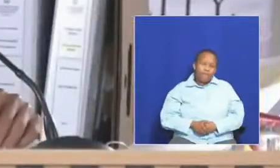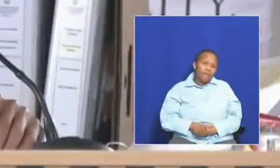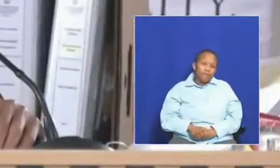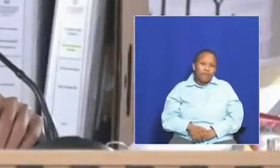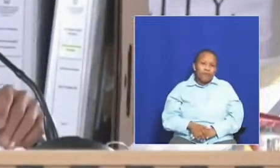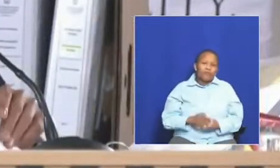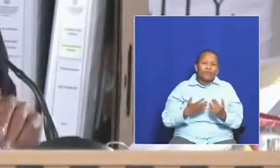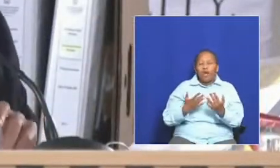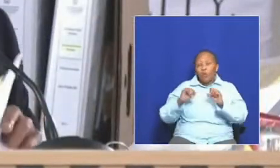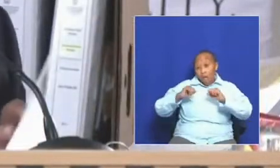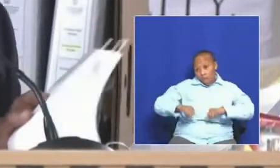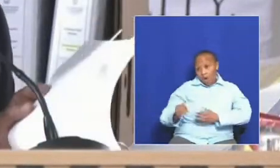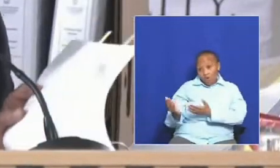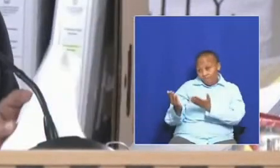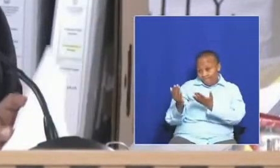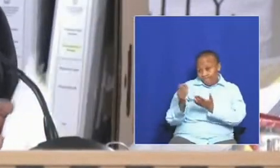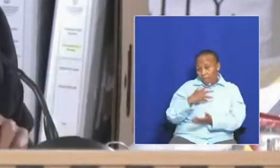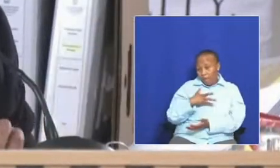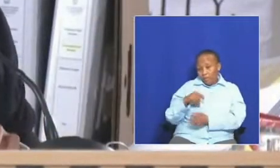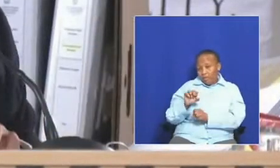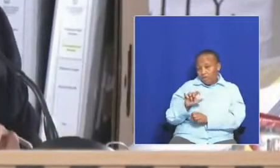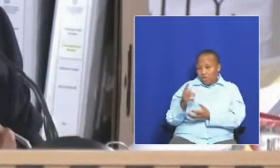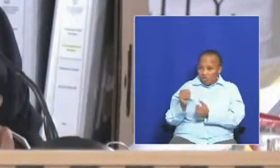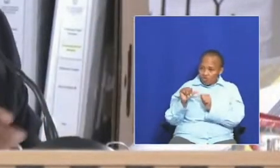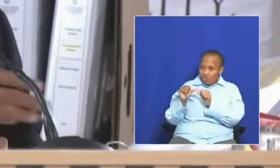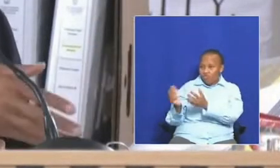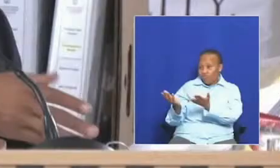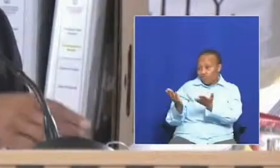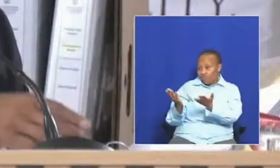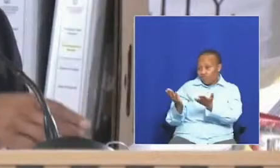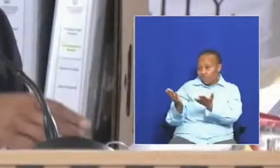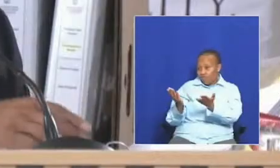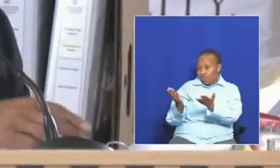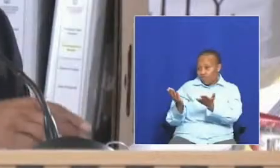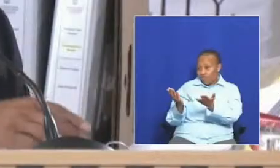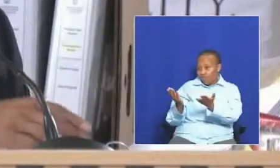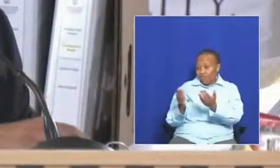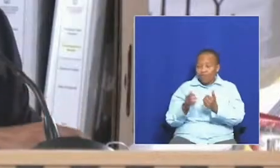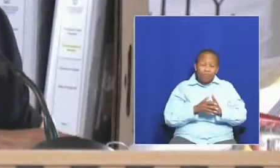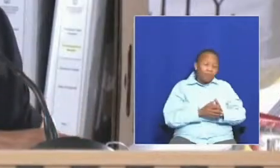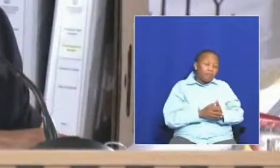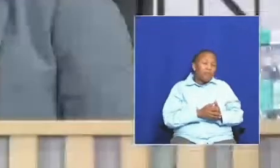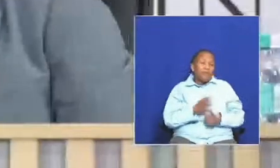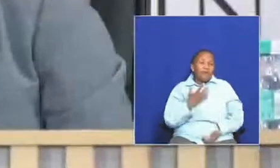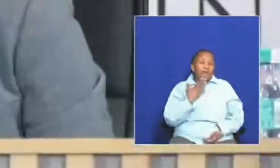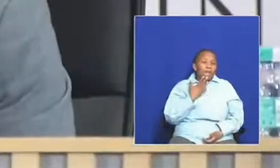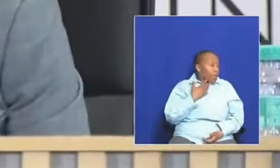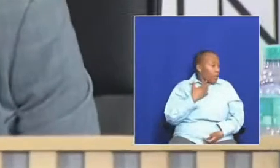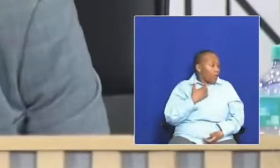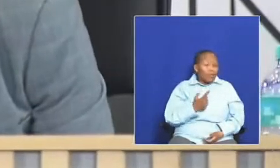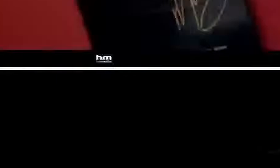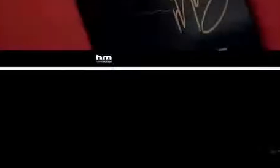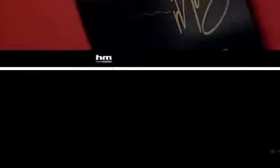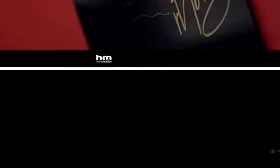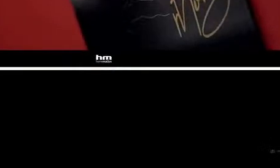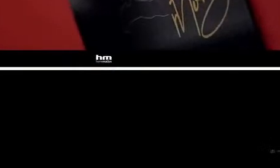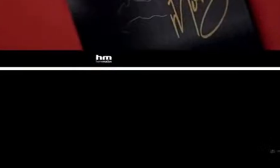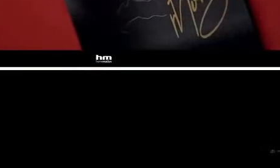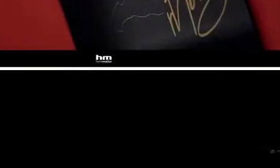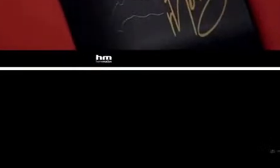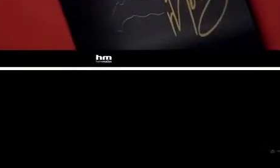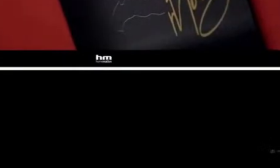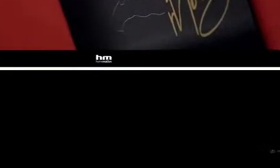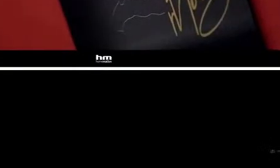Chair. So you say you didn't buy that aircraft? No, I didn't.